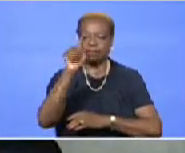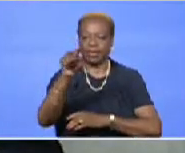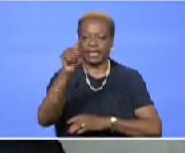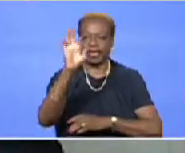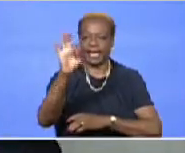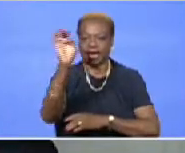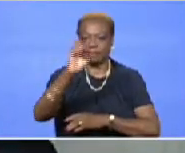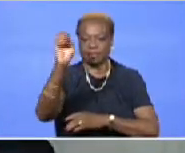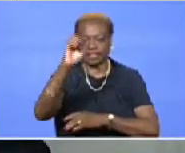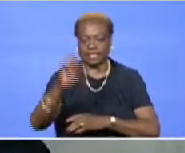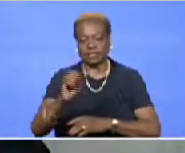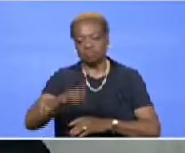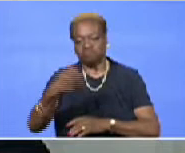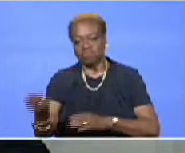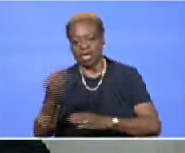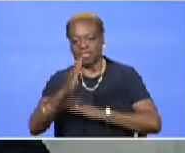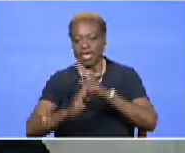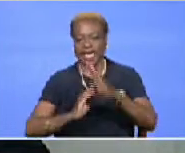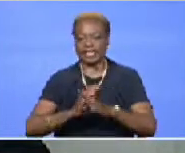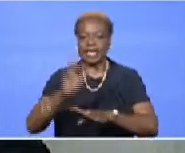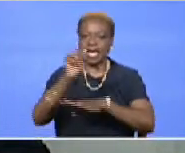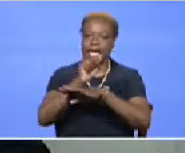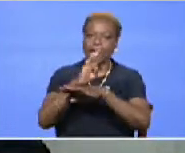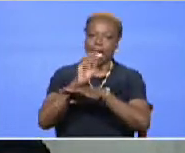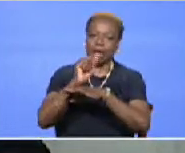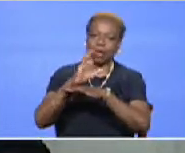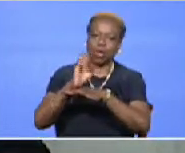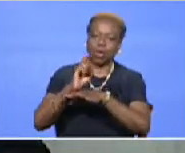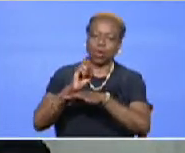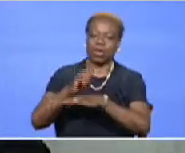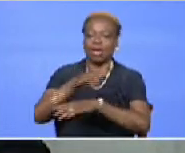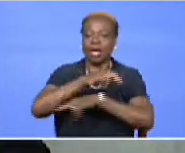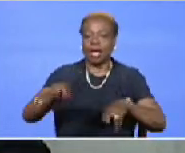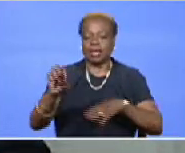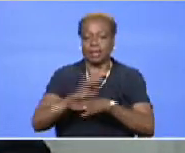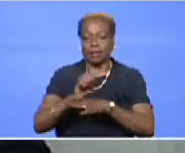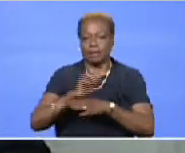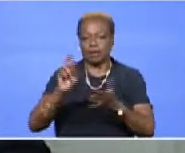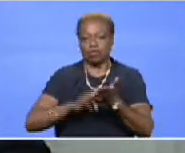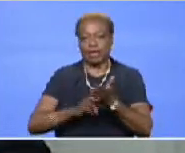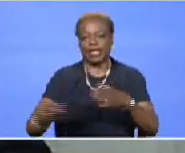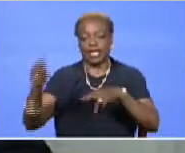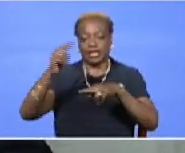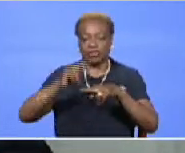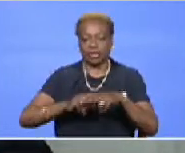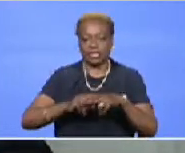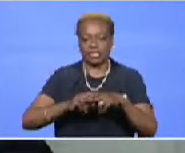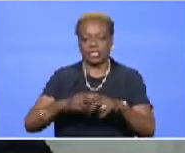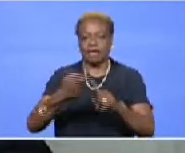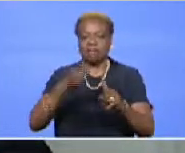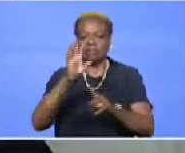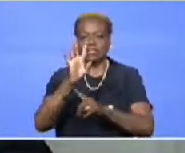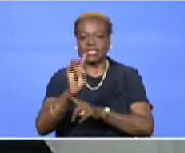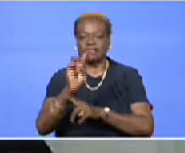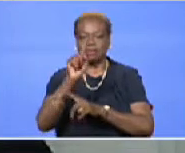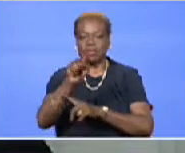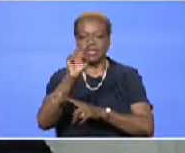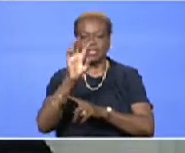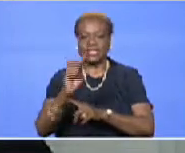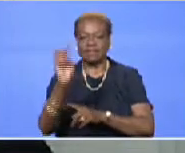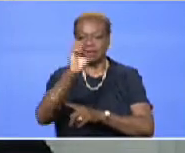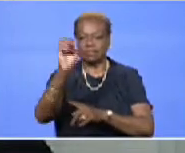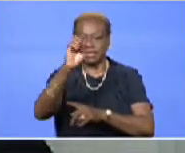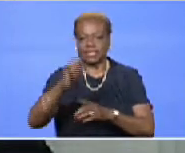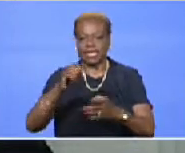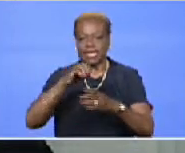10.9%. On the other hand, Abaco's unemployment rate increased from